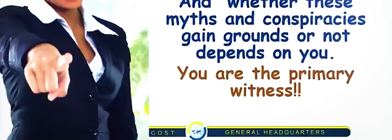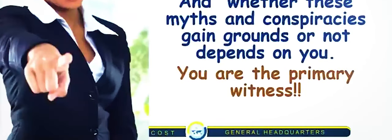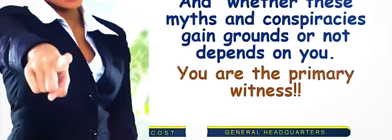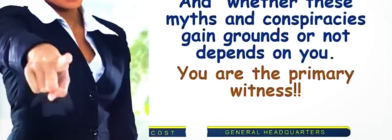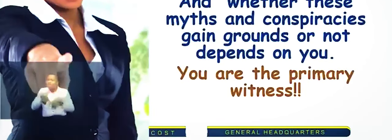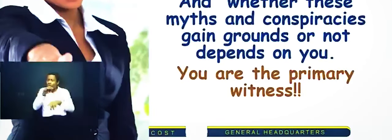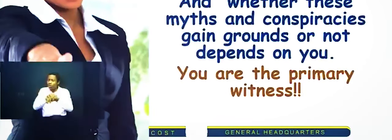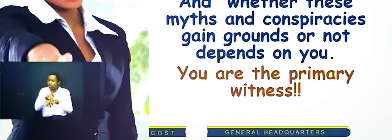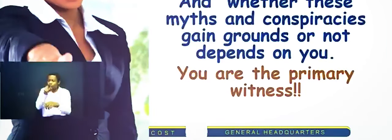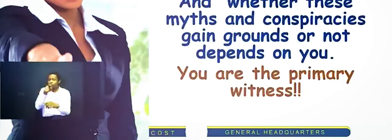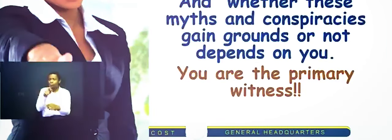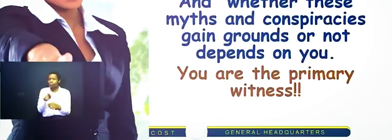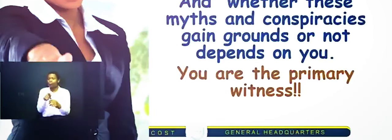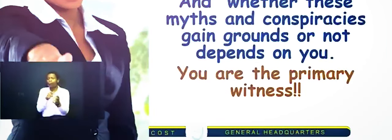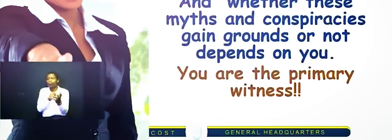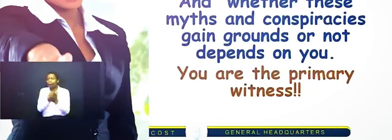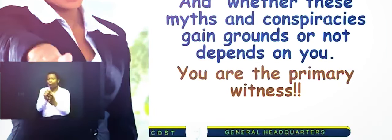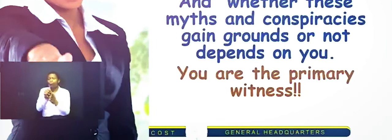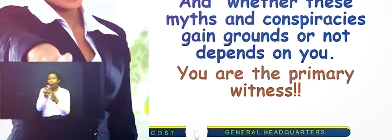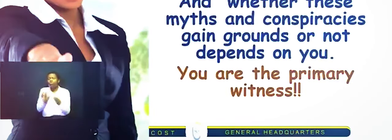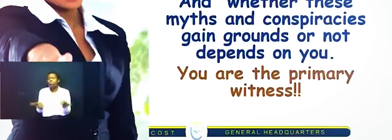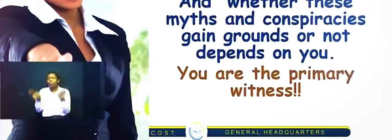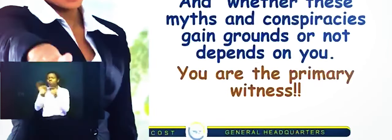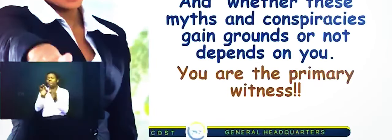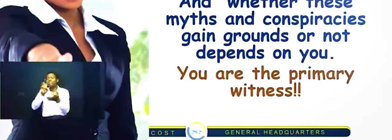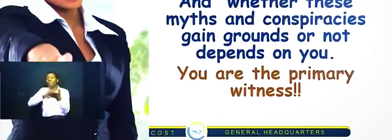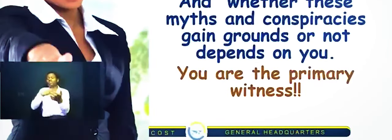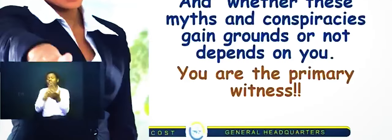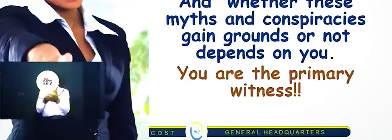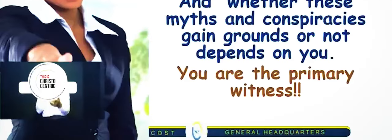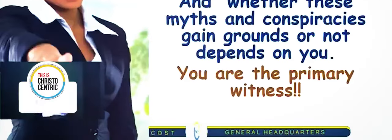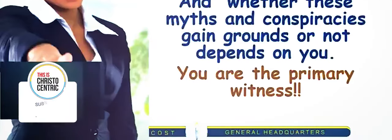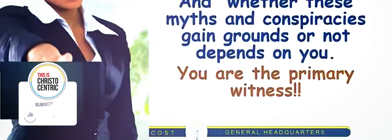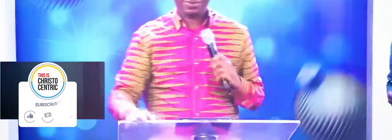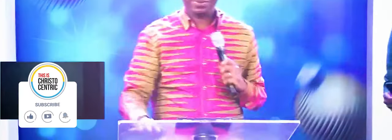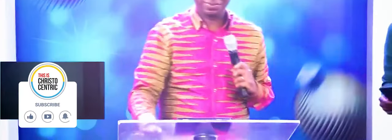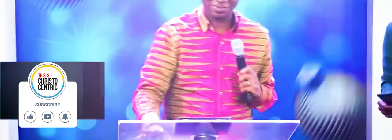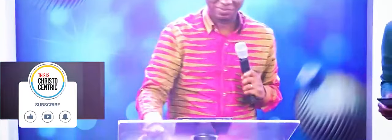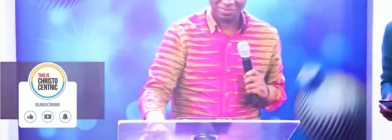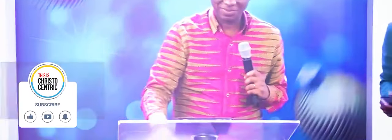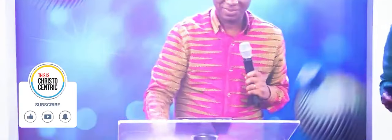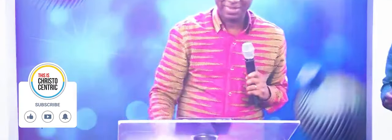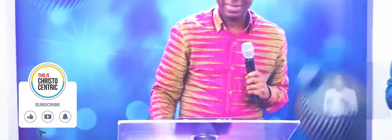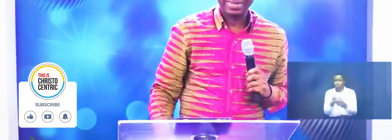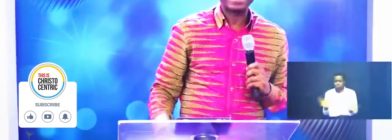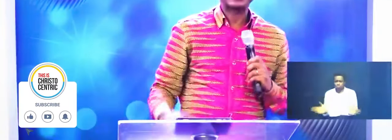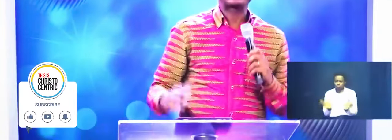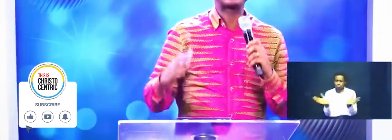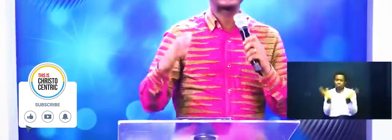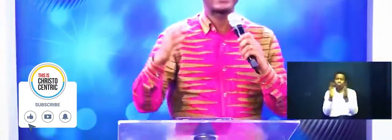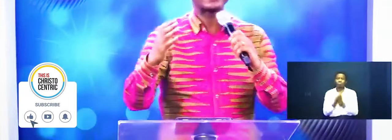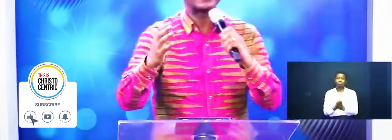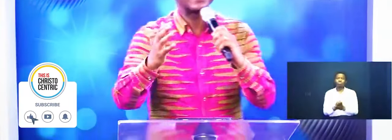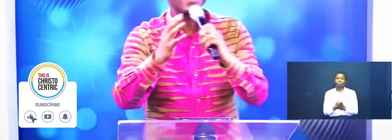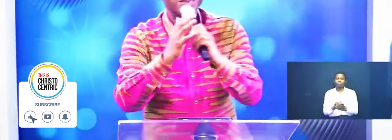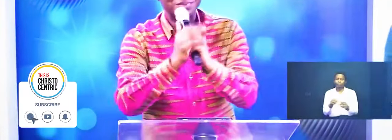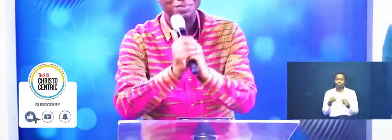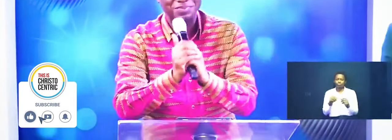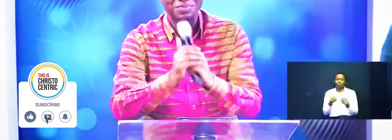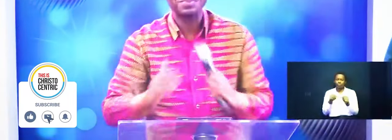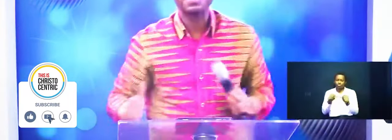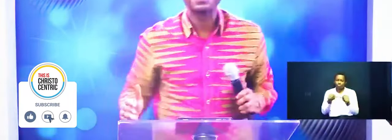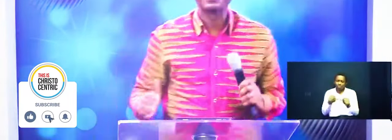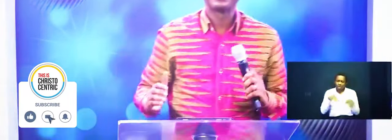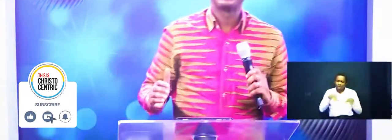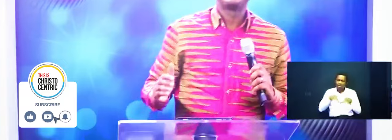the primary witness. Any Christo ni wosore na adansi. But I want to challenge you. Enti ene mi se unkuran. Let us see Christ in